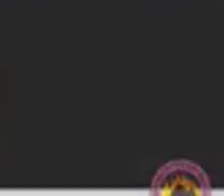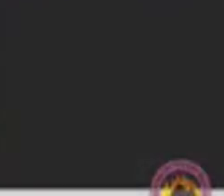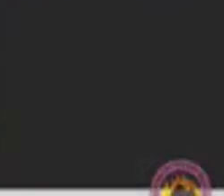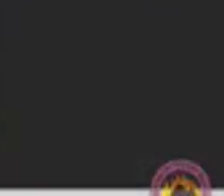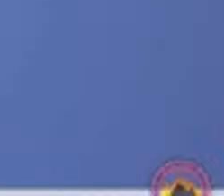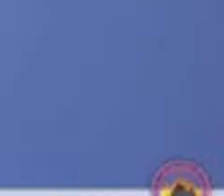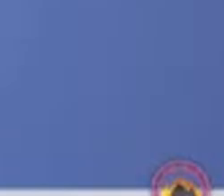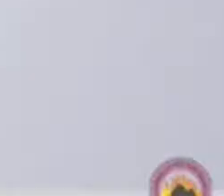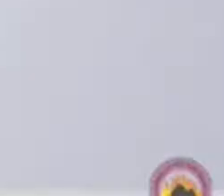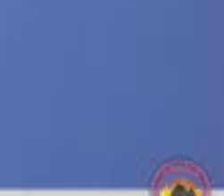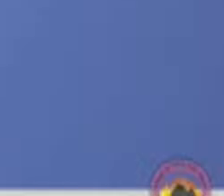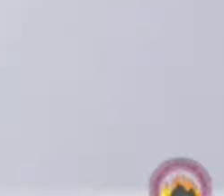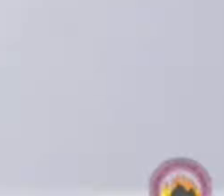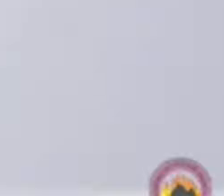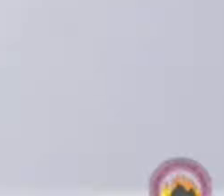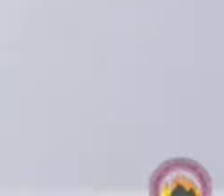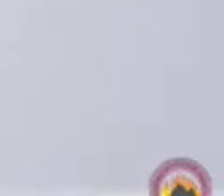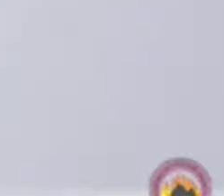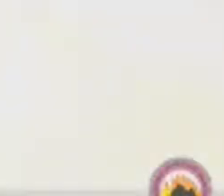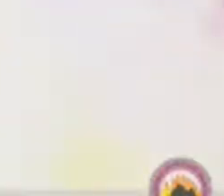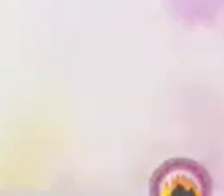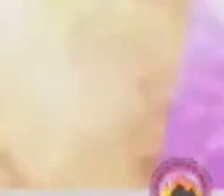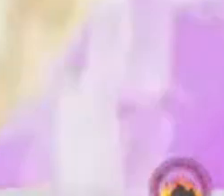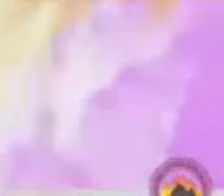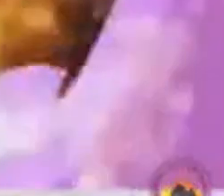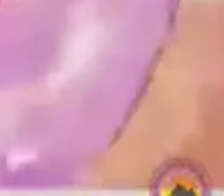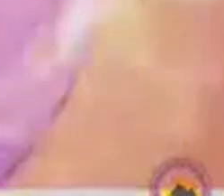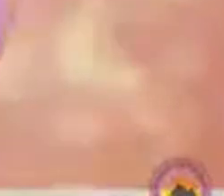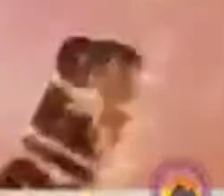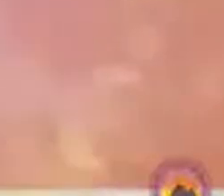you will be fine. Jesus is Lord.